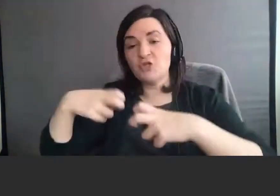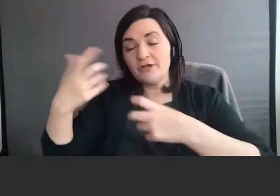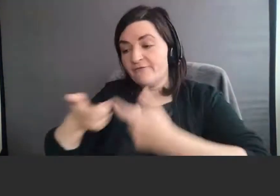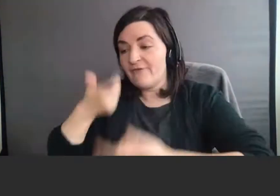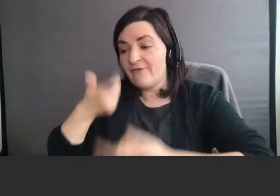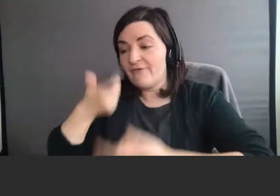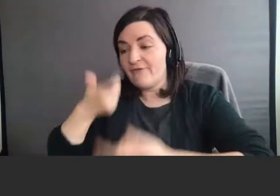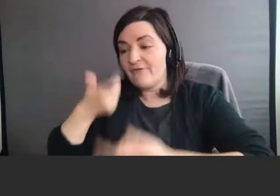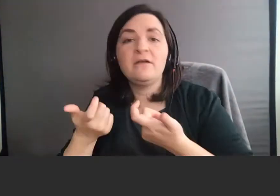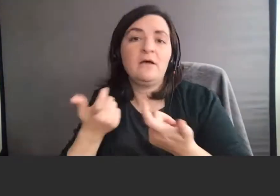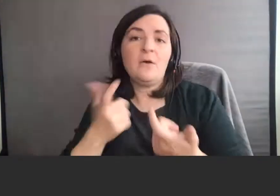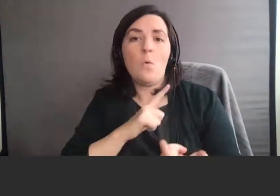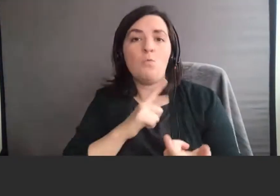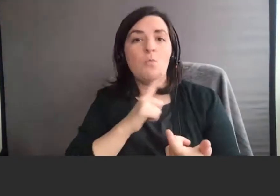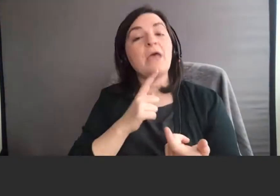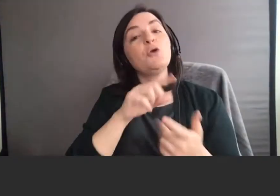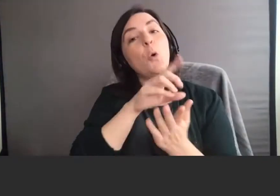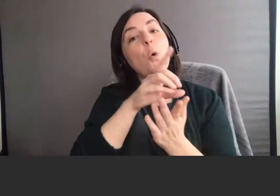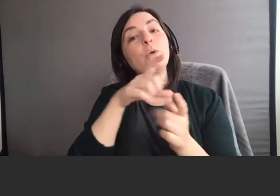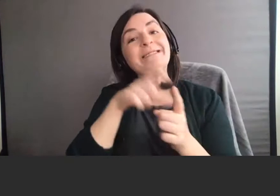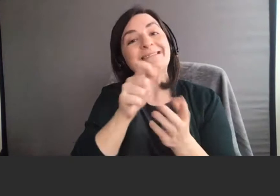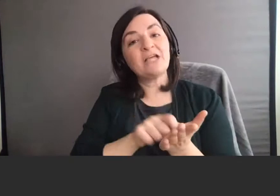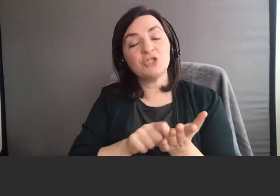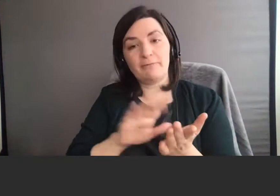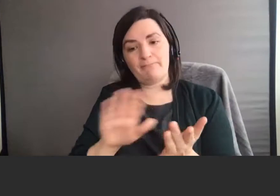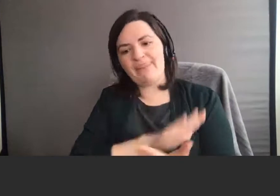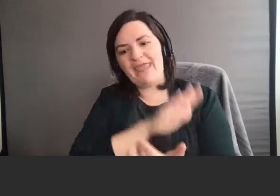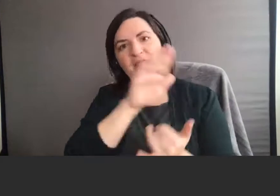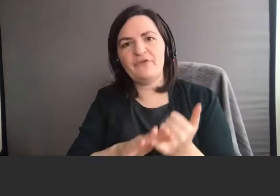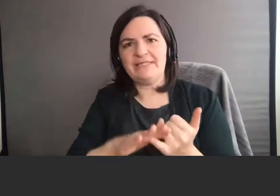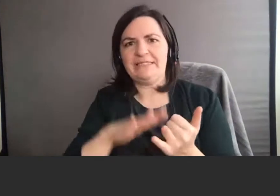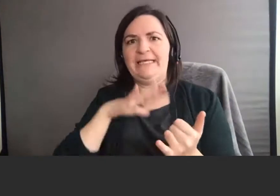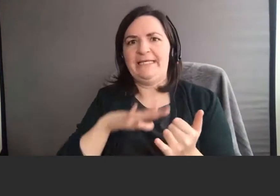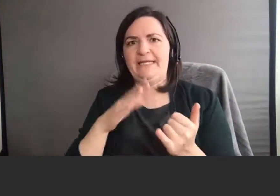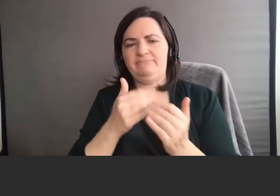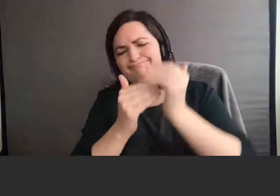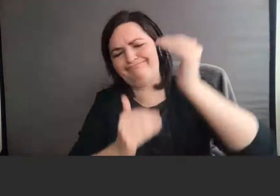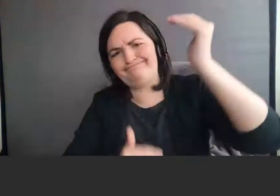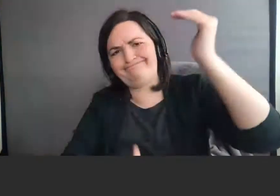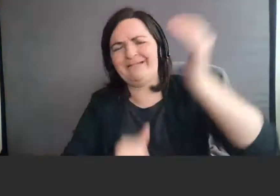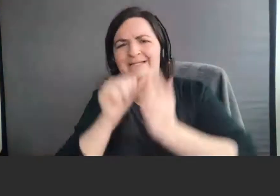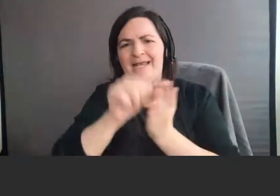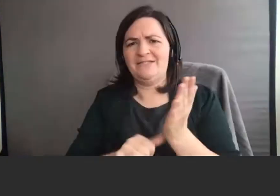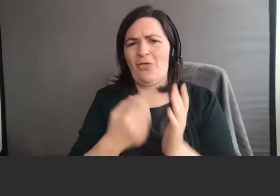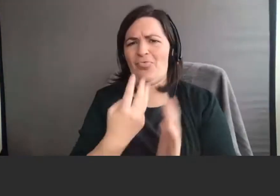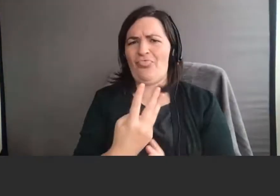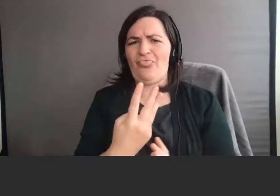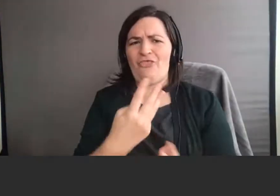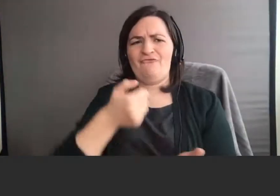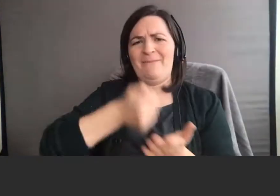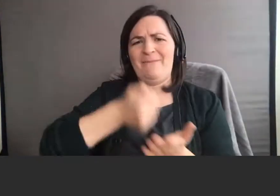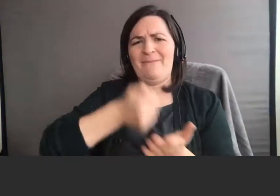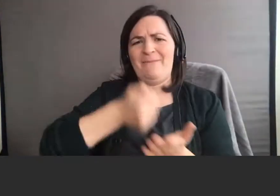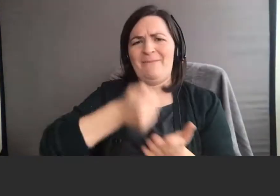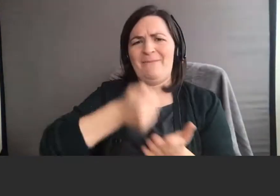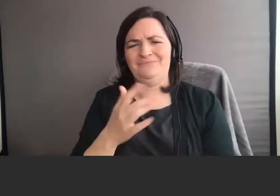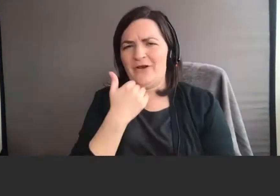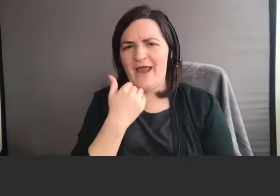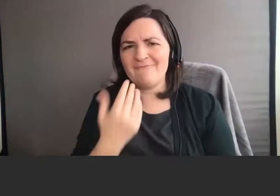need a longer reference list for your dissertation, a much more substantial reference list. But for the purposes of the